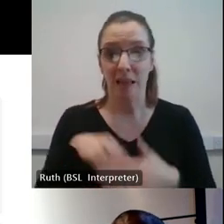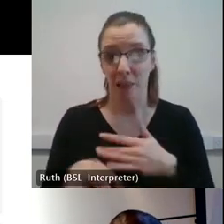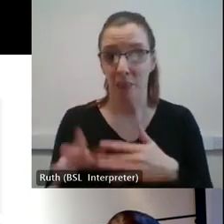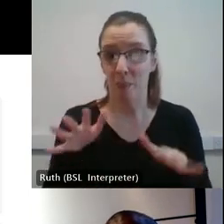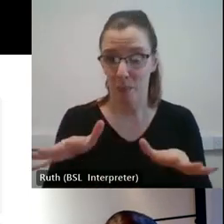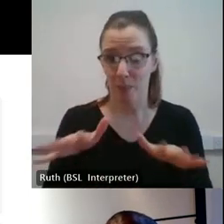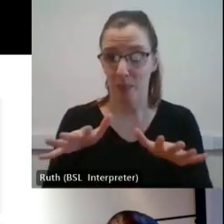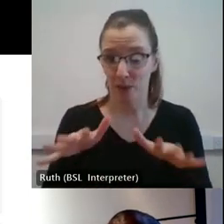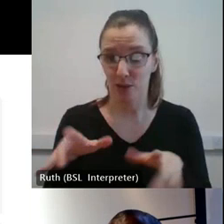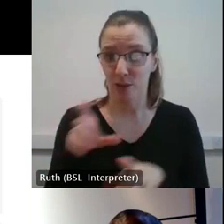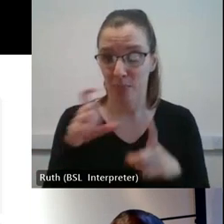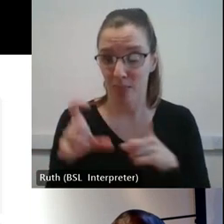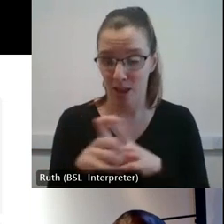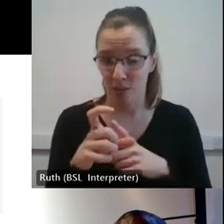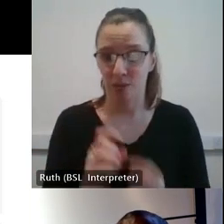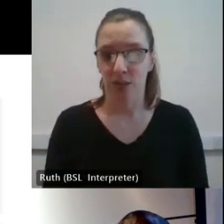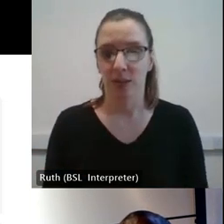population and the community.